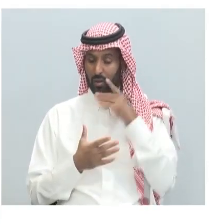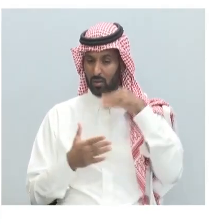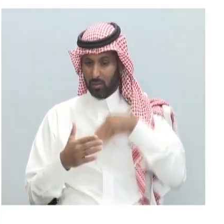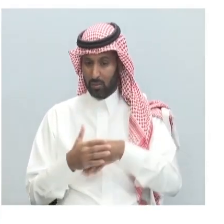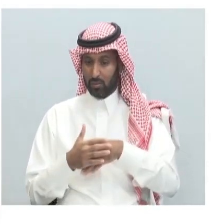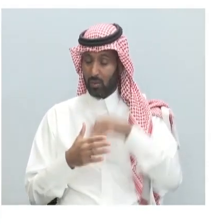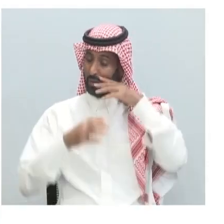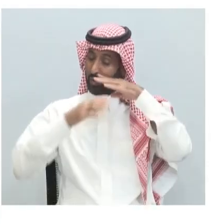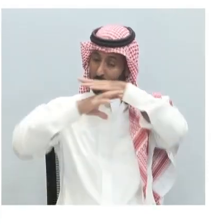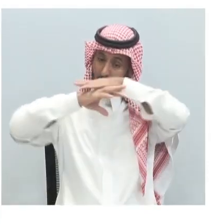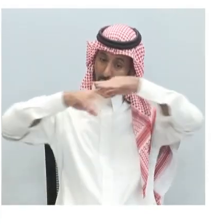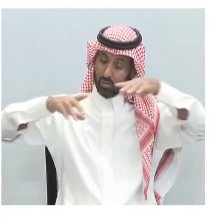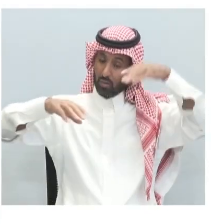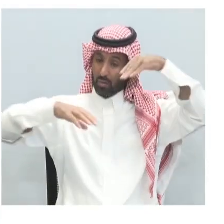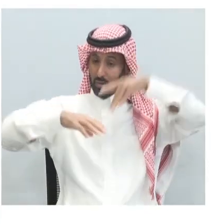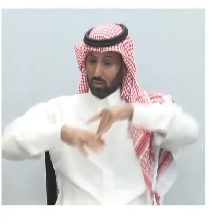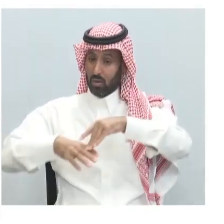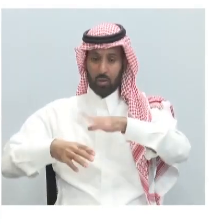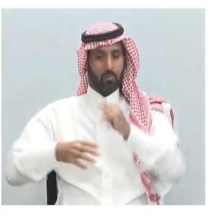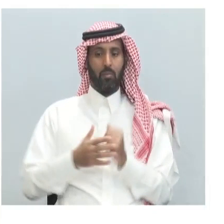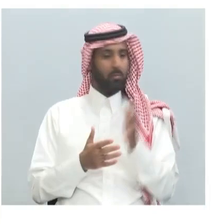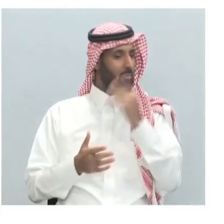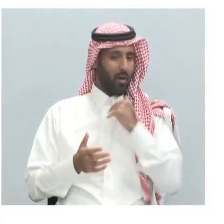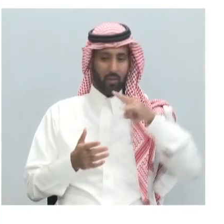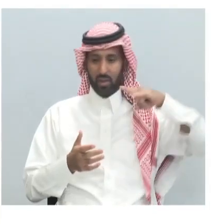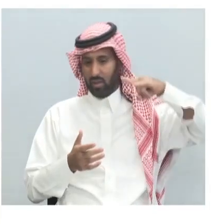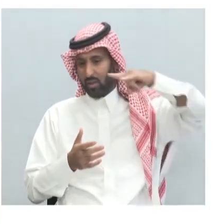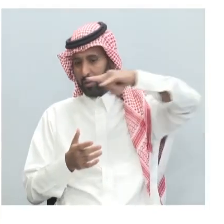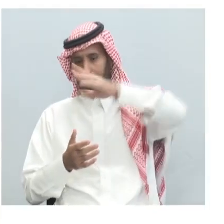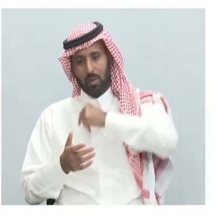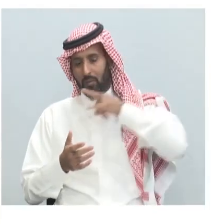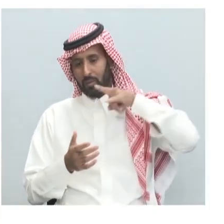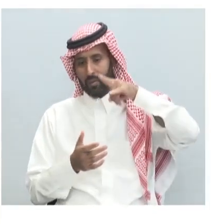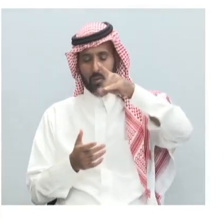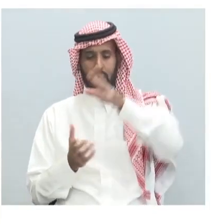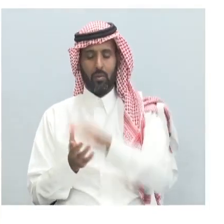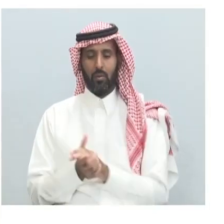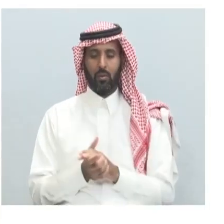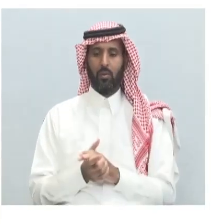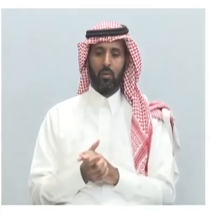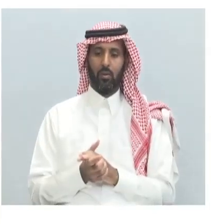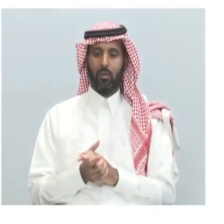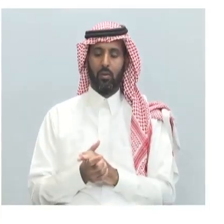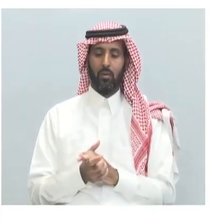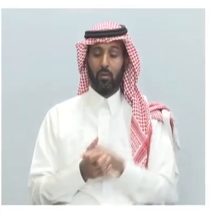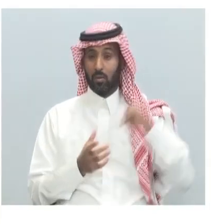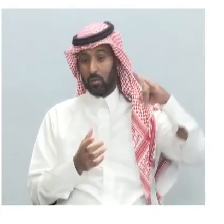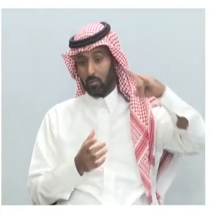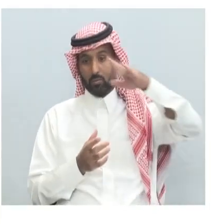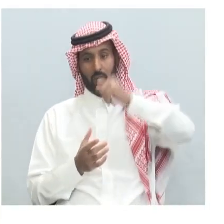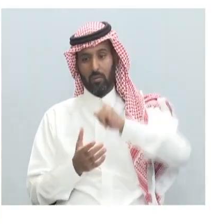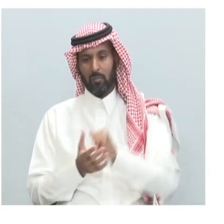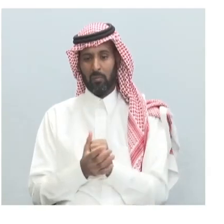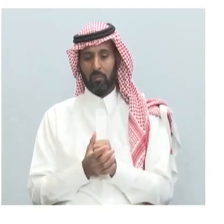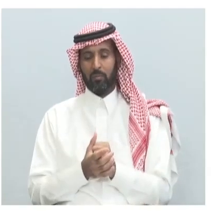skydiving. Skydiving, but there is no plane. Do you know what is plane? Yes, in the sky.